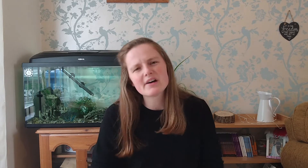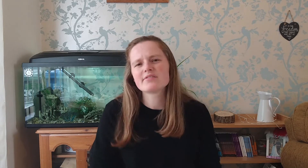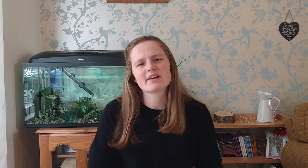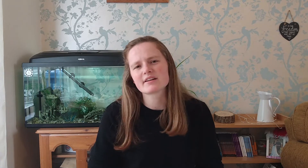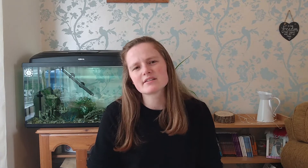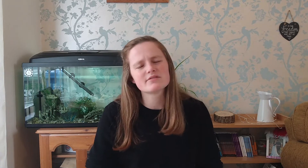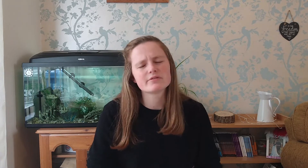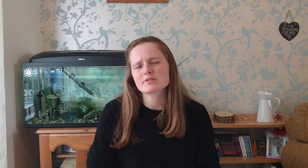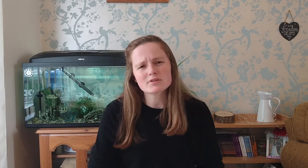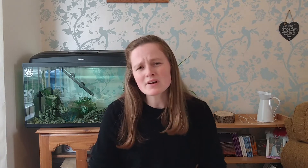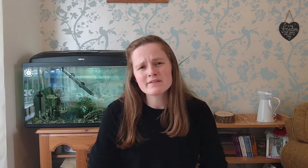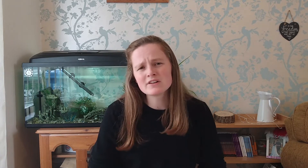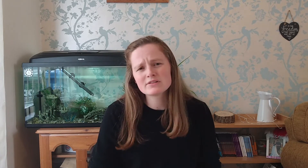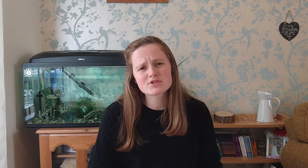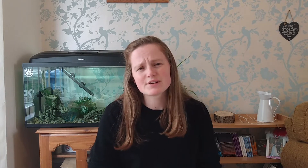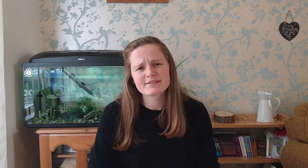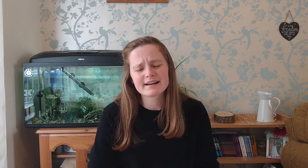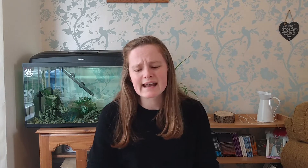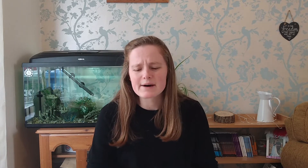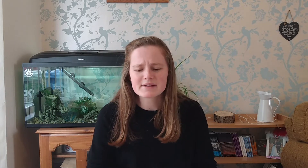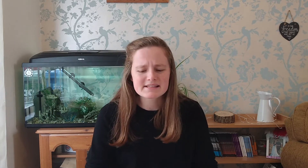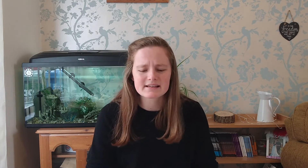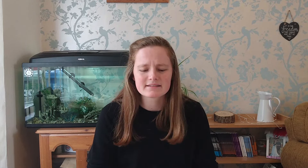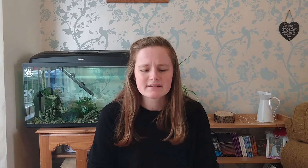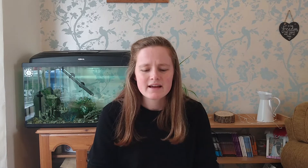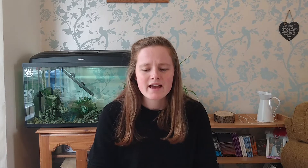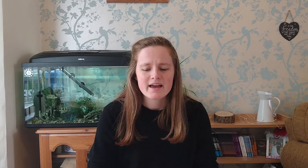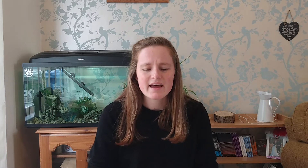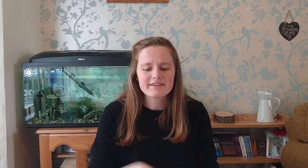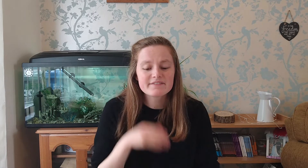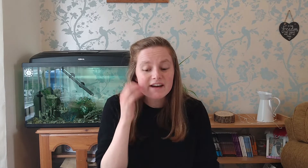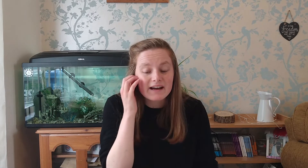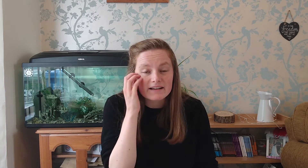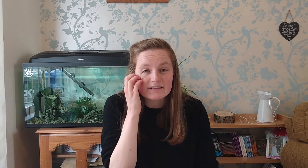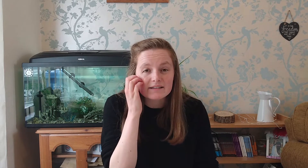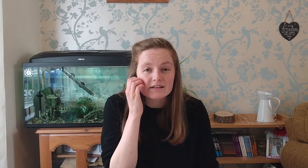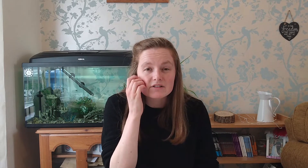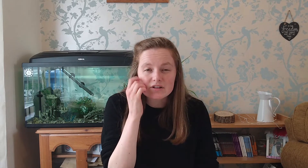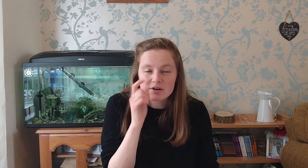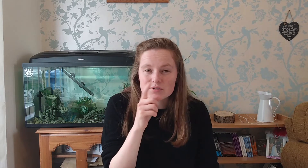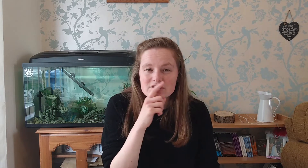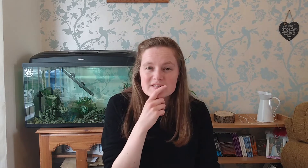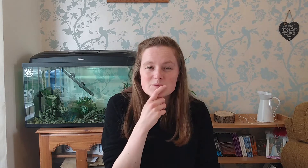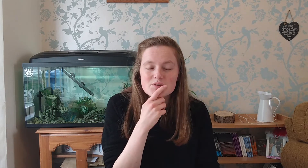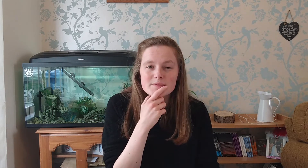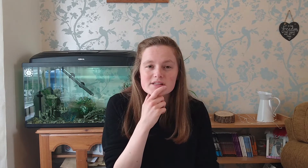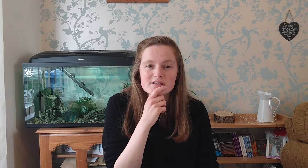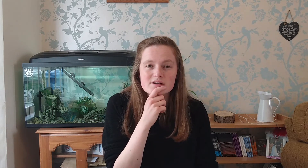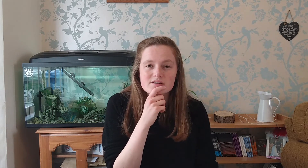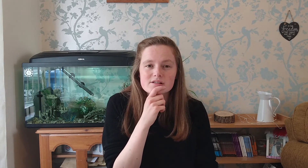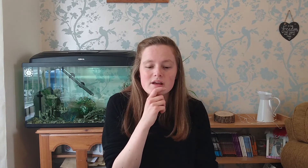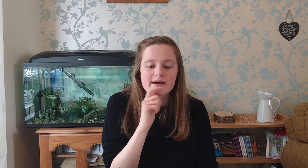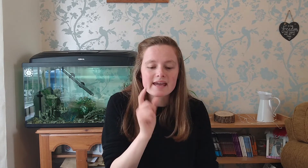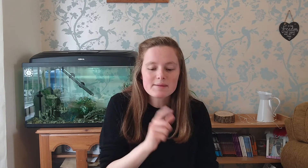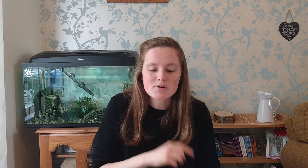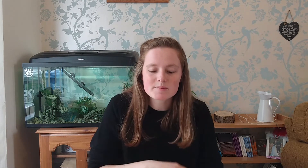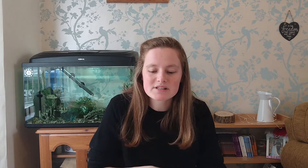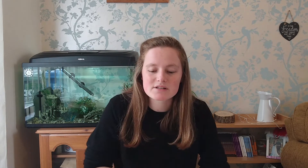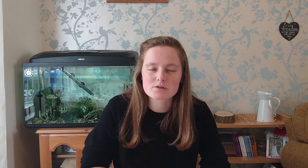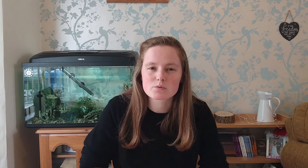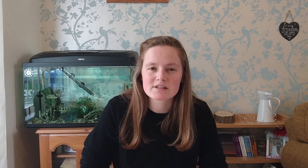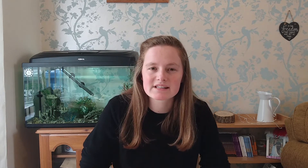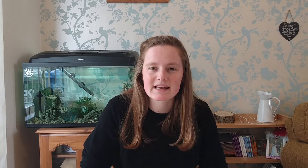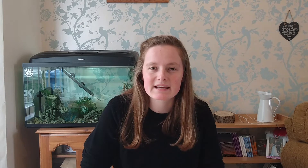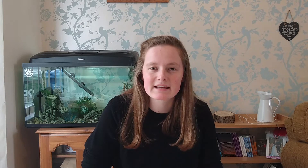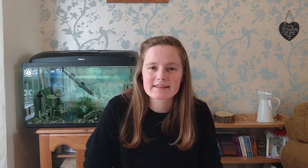always perfect and full of joy right now, is it? In fact, do you know what Jesus promises us? He